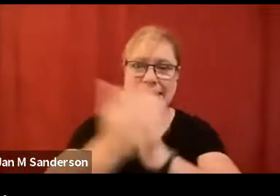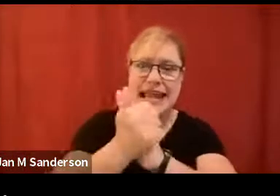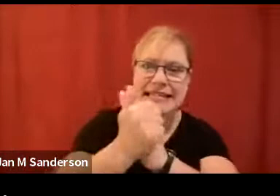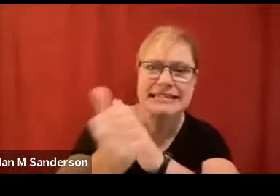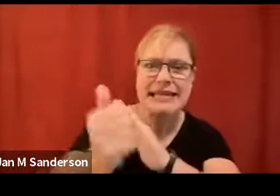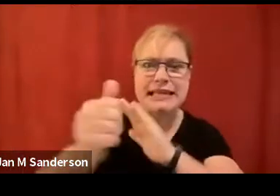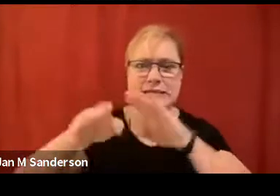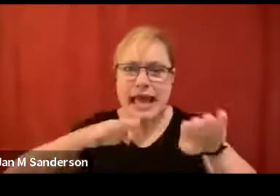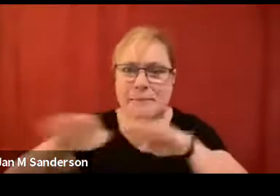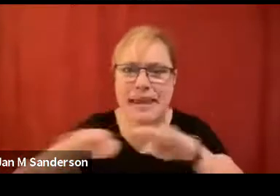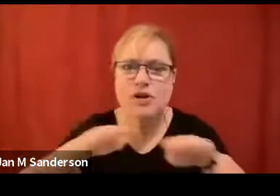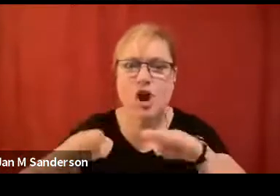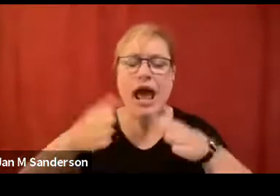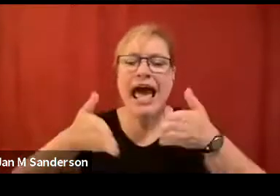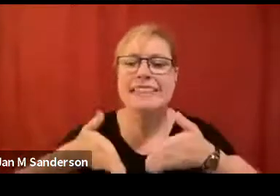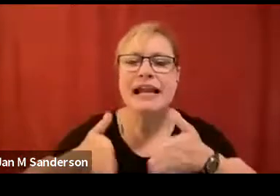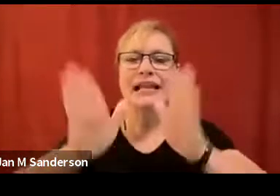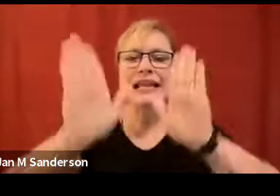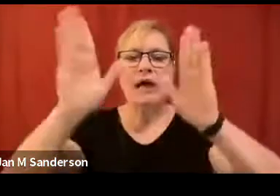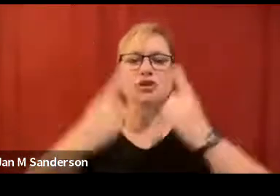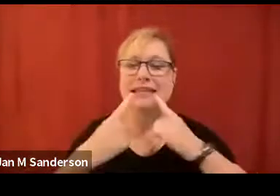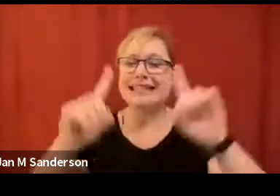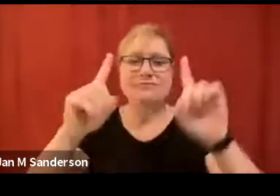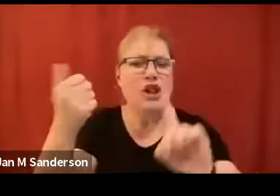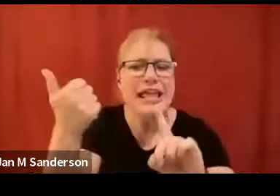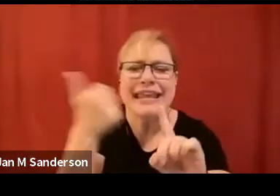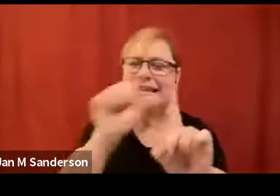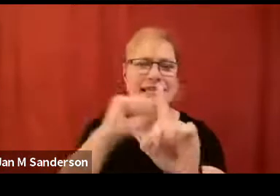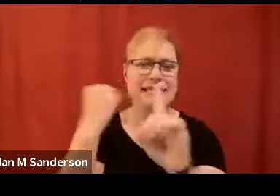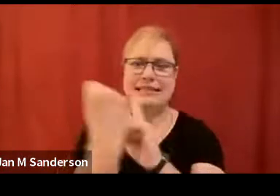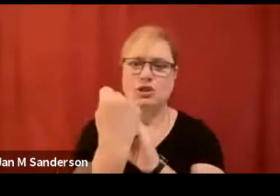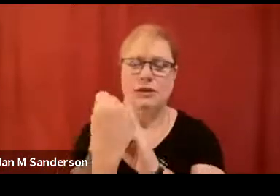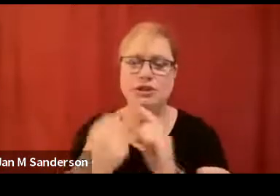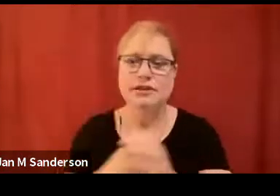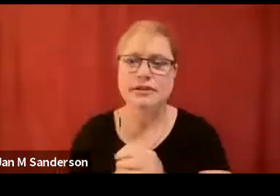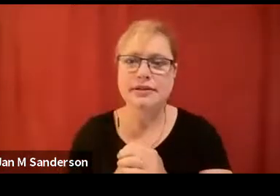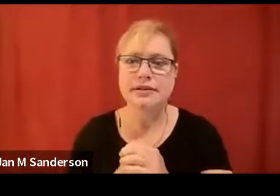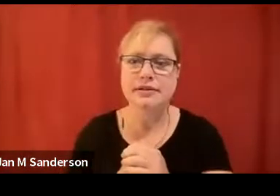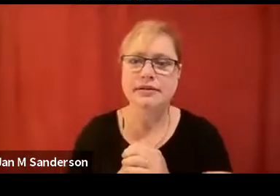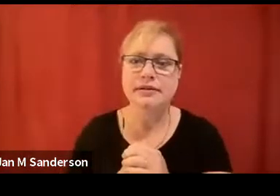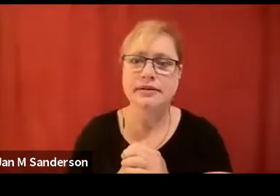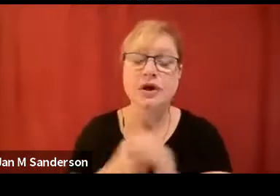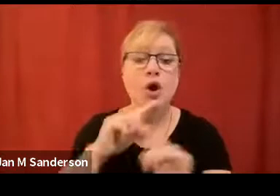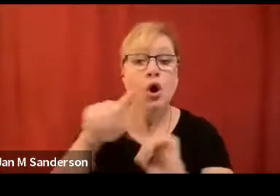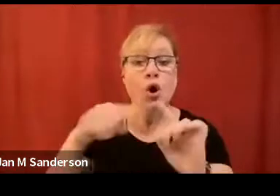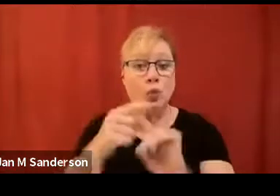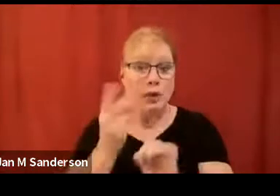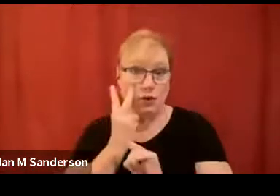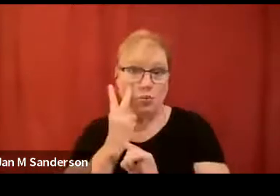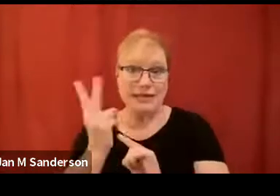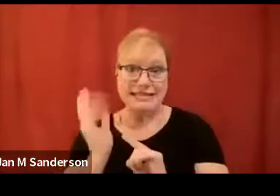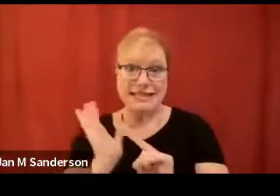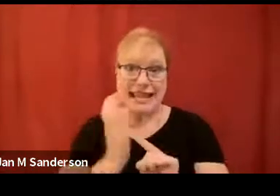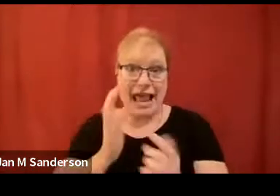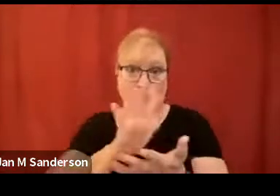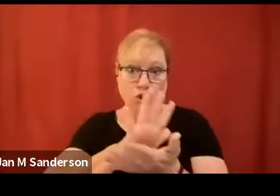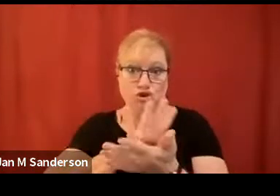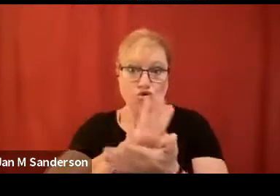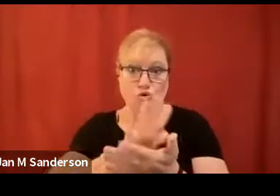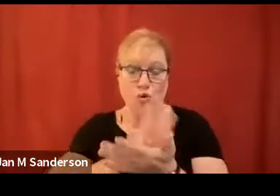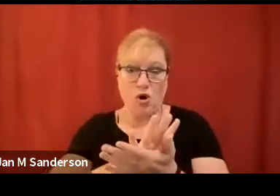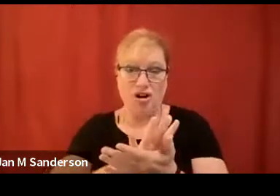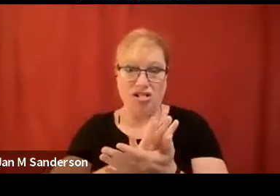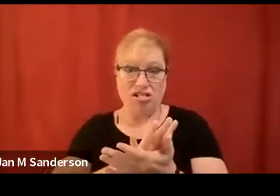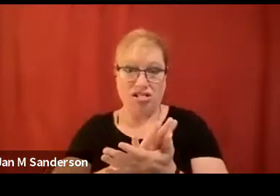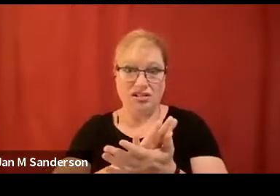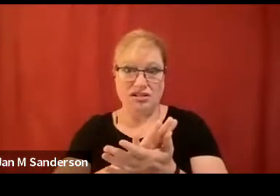to flourish in any arena. And so when we see our school, we see it as a place